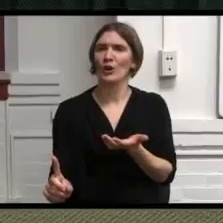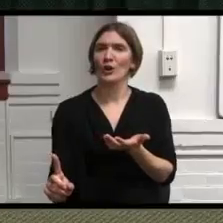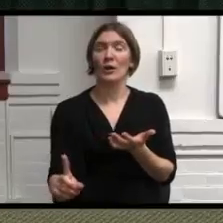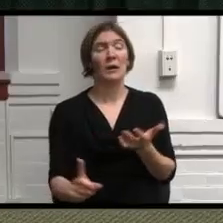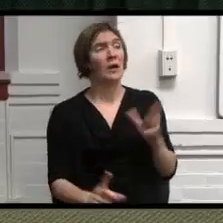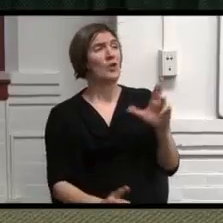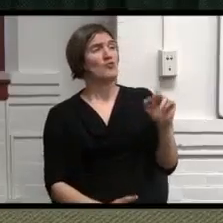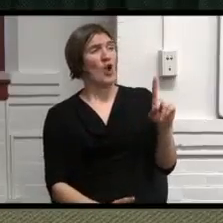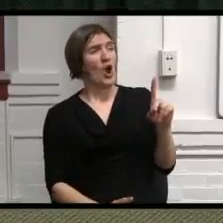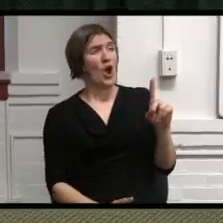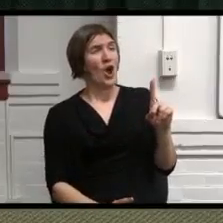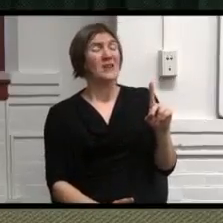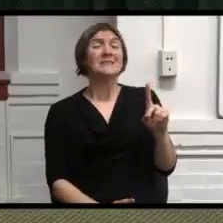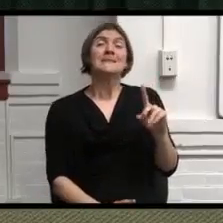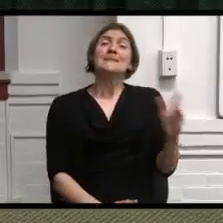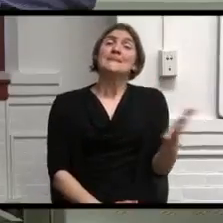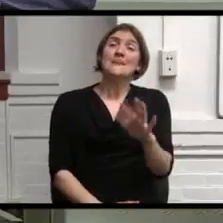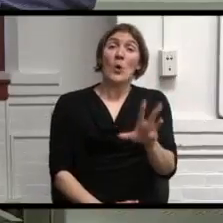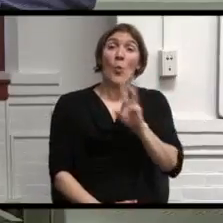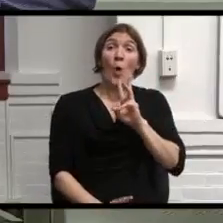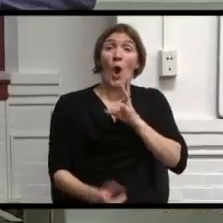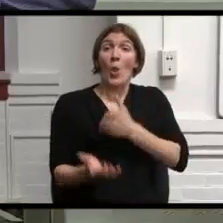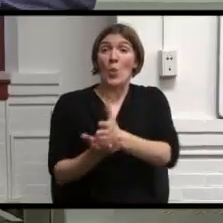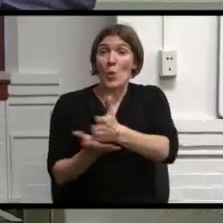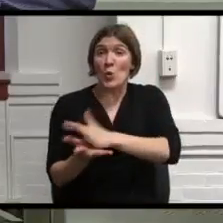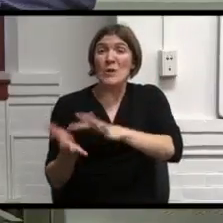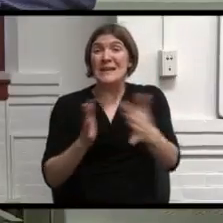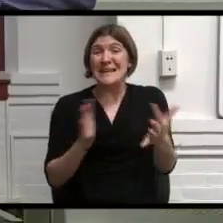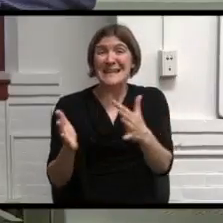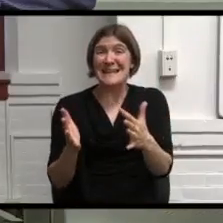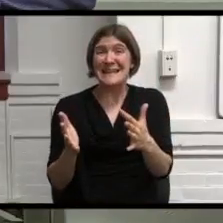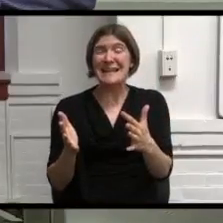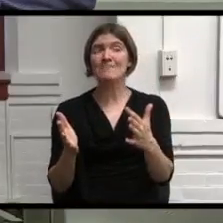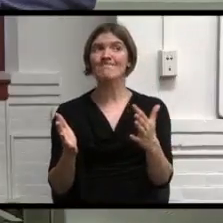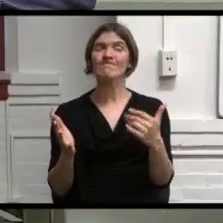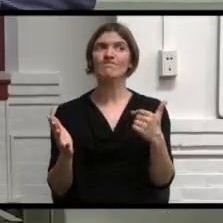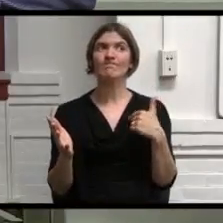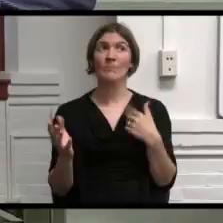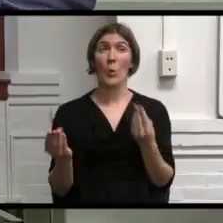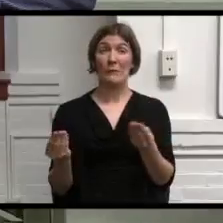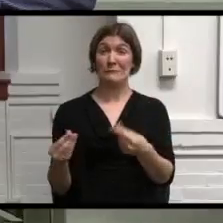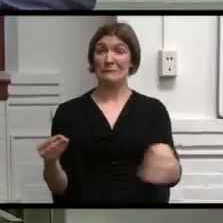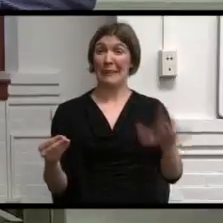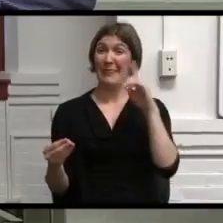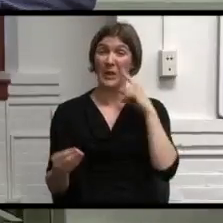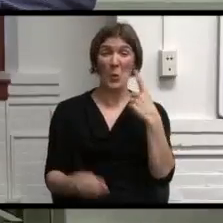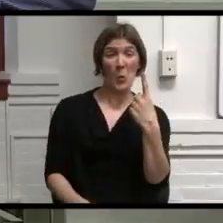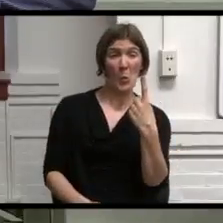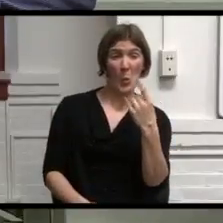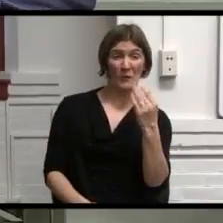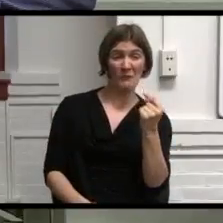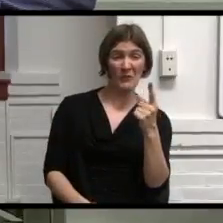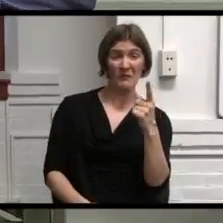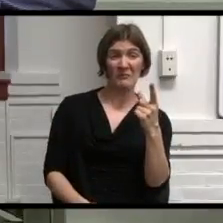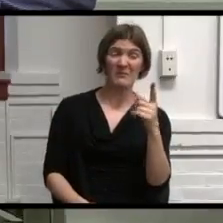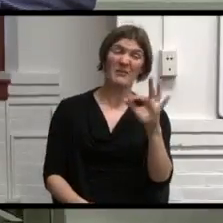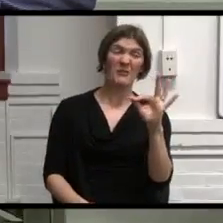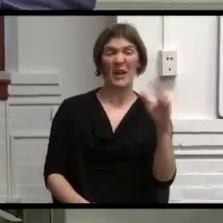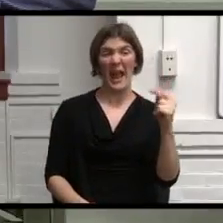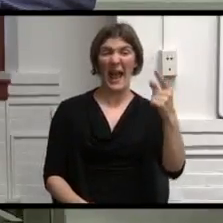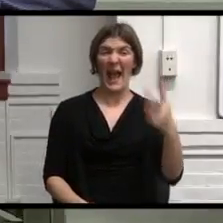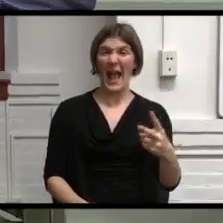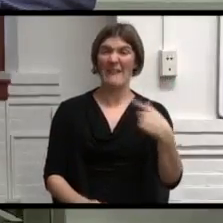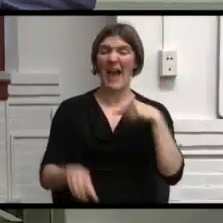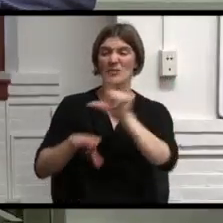its permeability is open to interpretation. It's got about a foot to 18 inches of